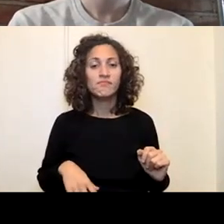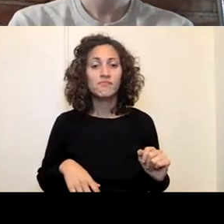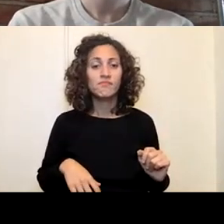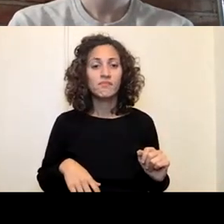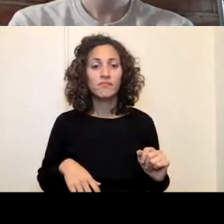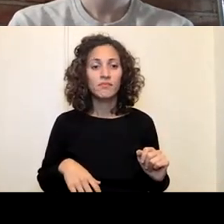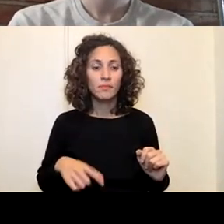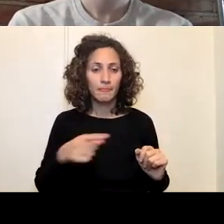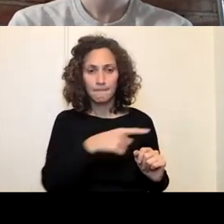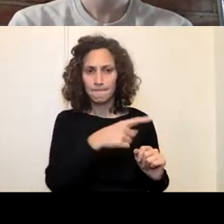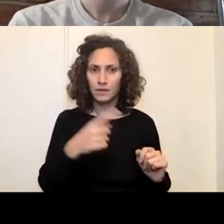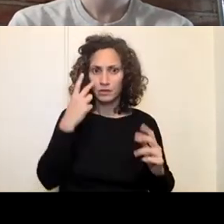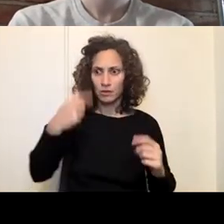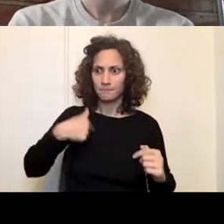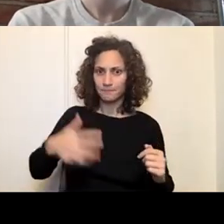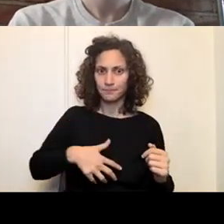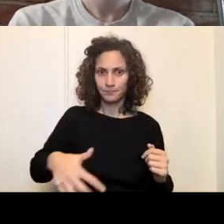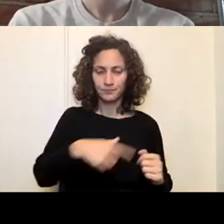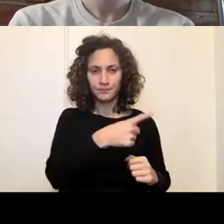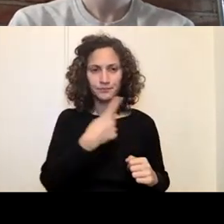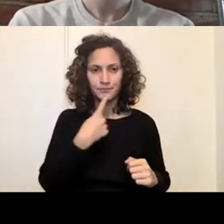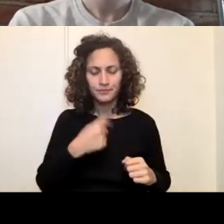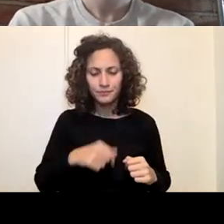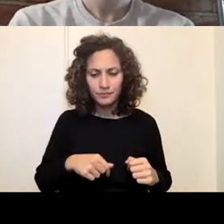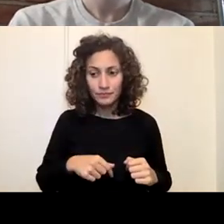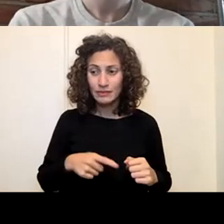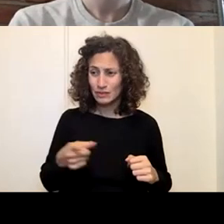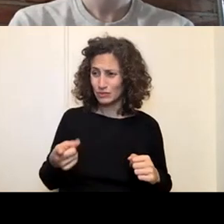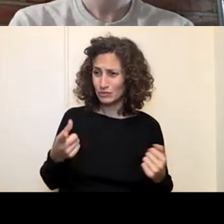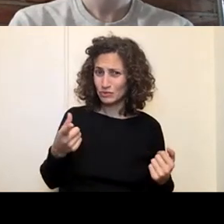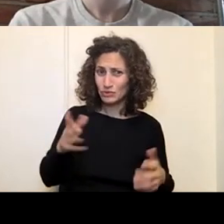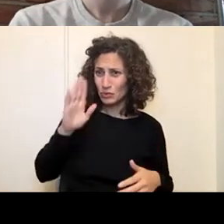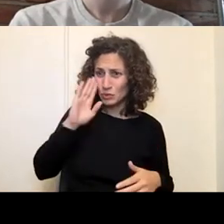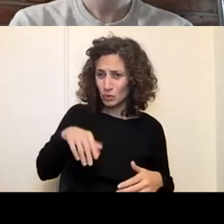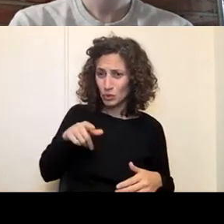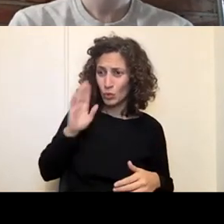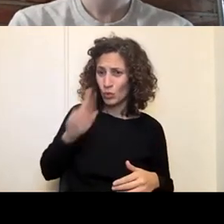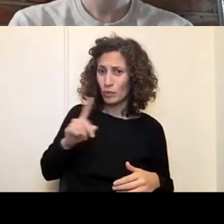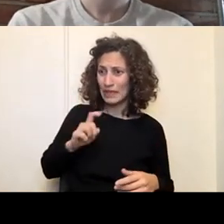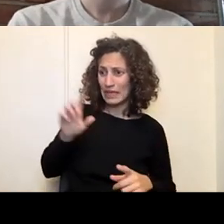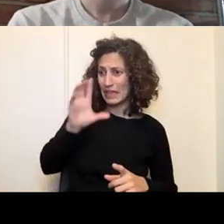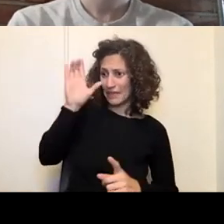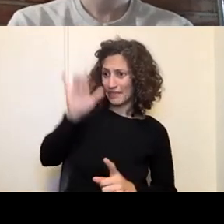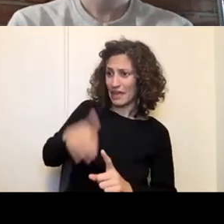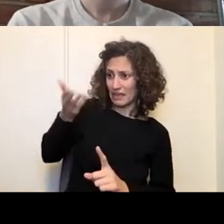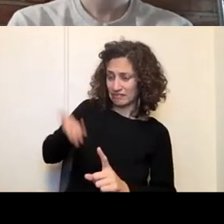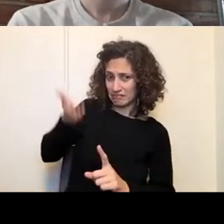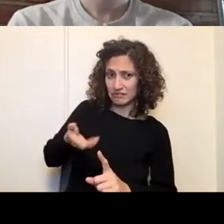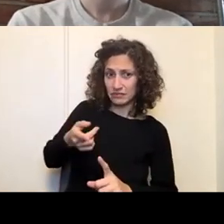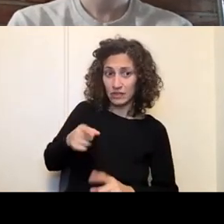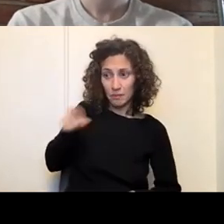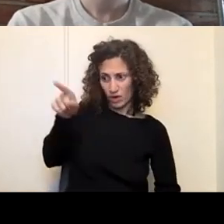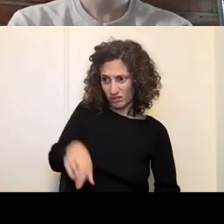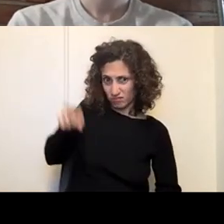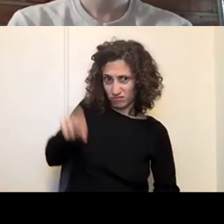saw I was pregnant, and he goes, if you knew you were going to be like that, pointing to my body going up and down, why didn't you